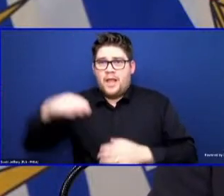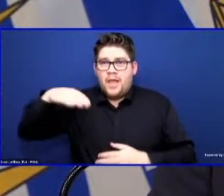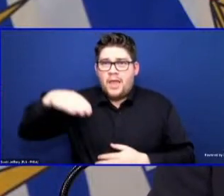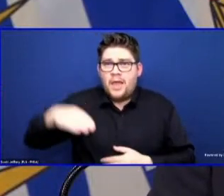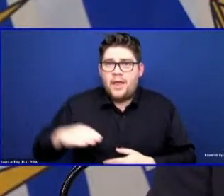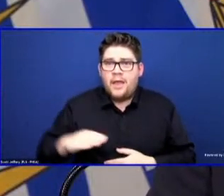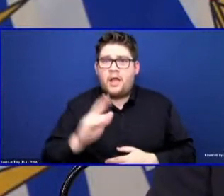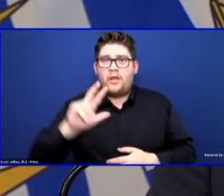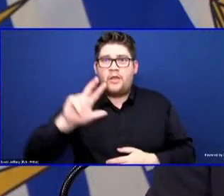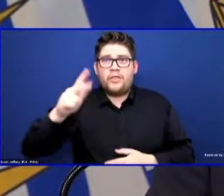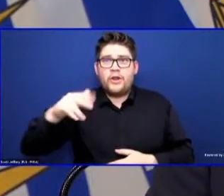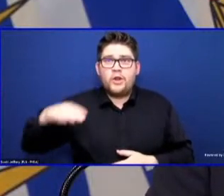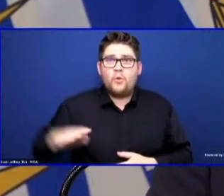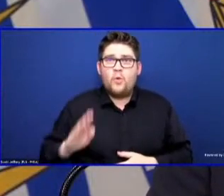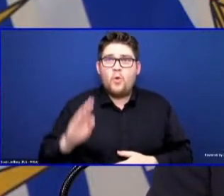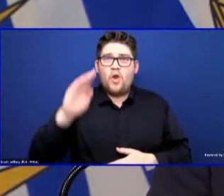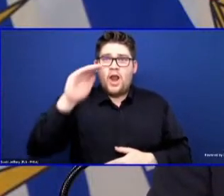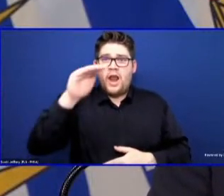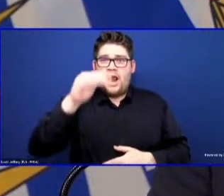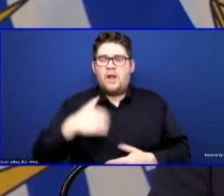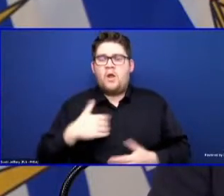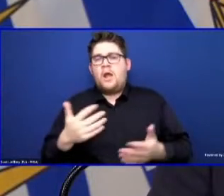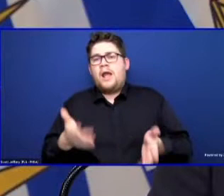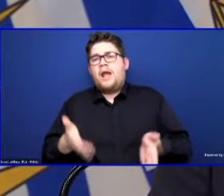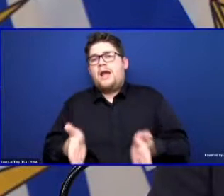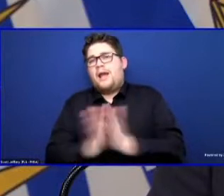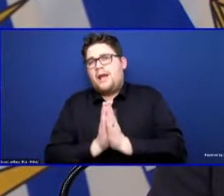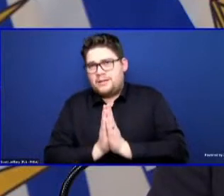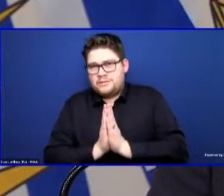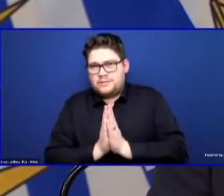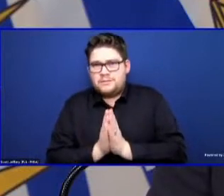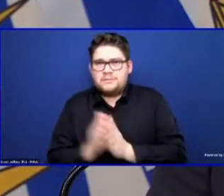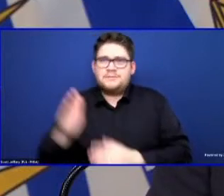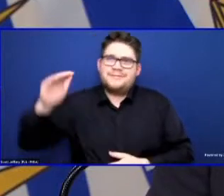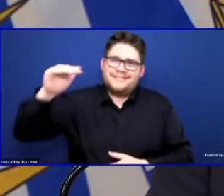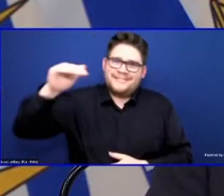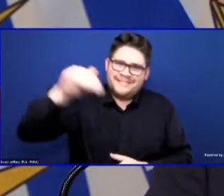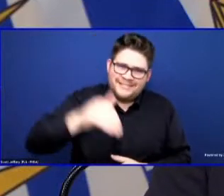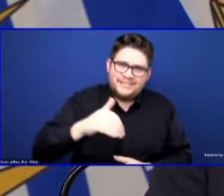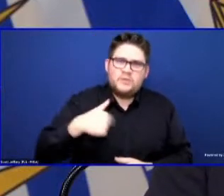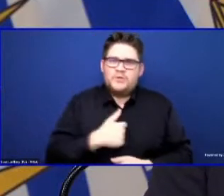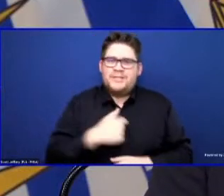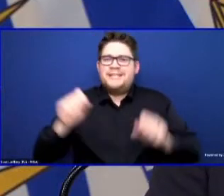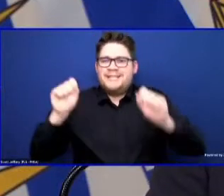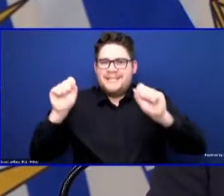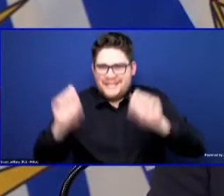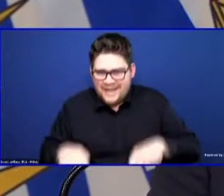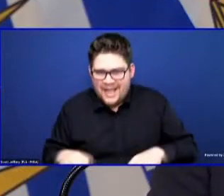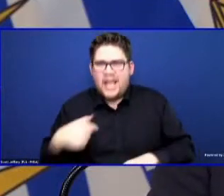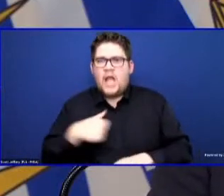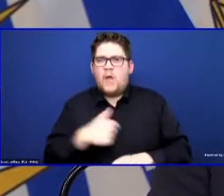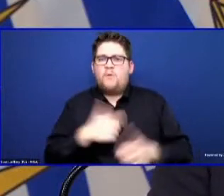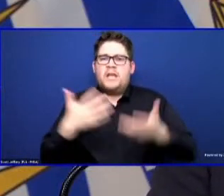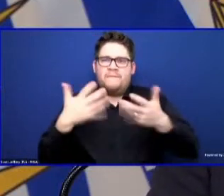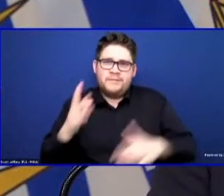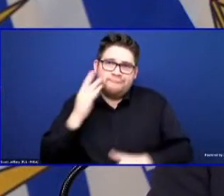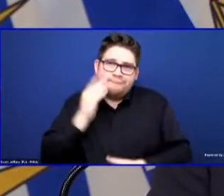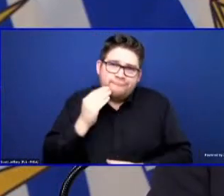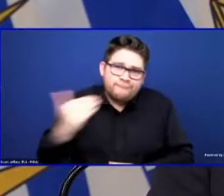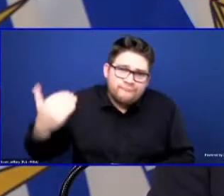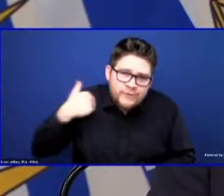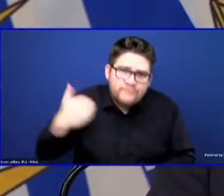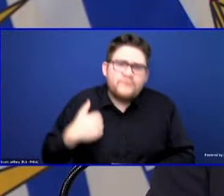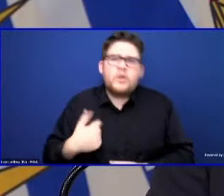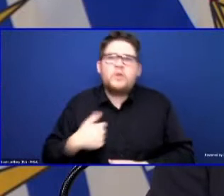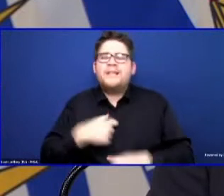part today, to remember that we have it within us to take these small sacrifices every